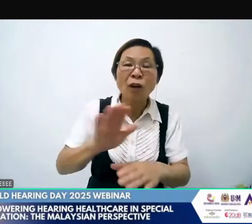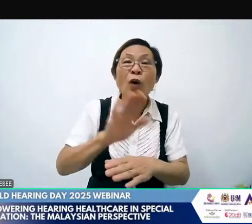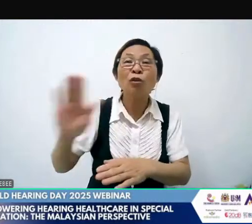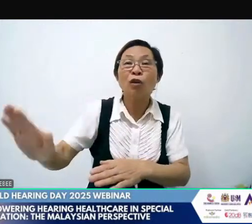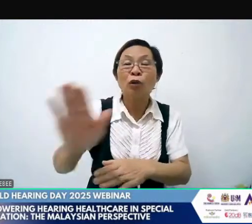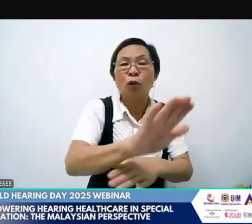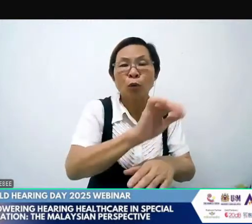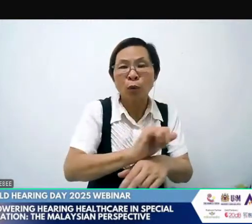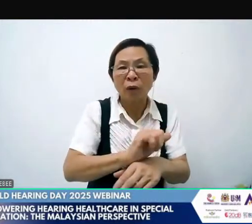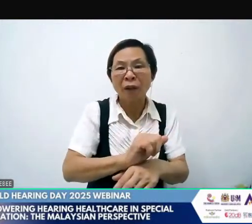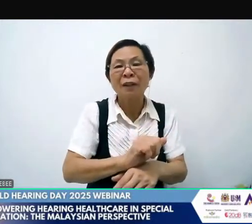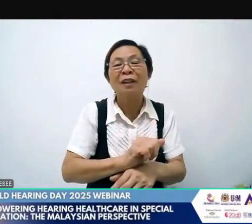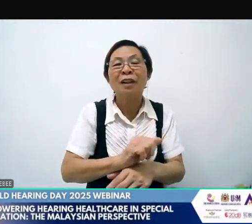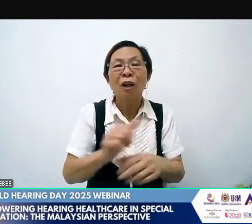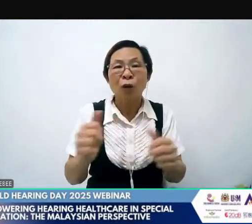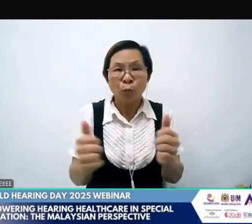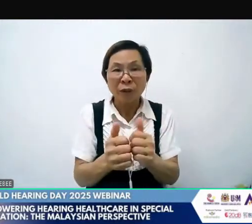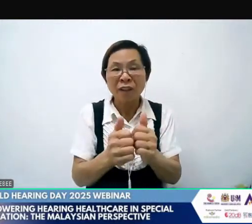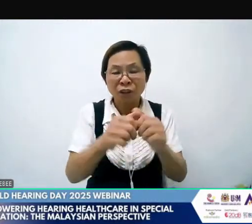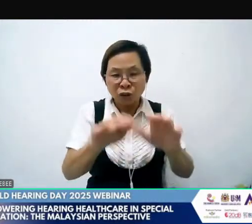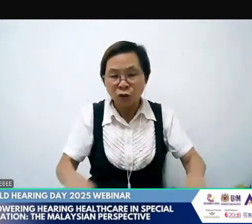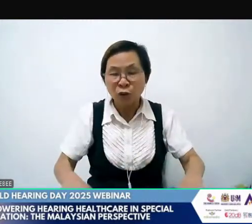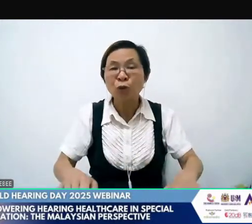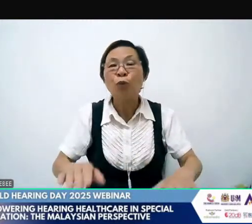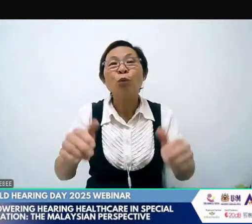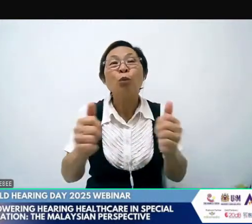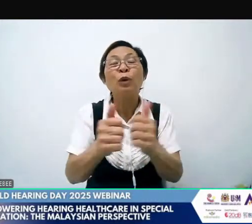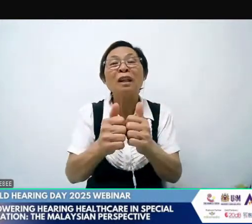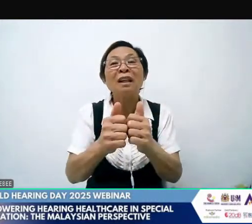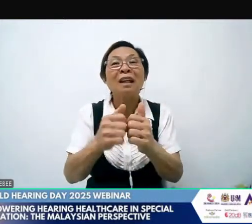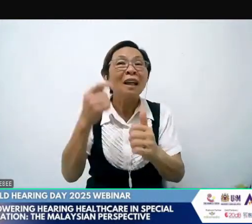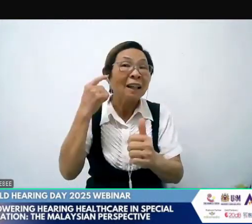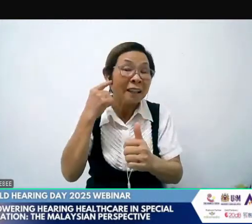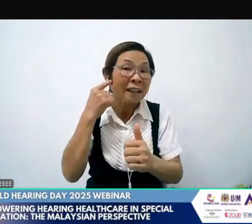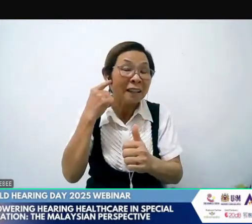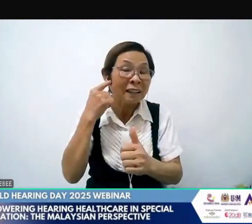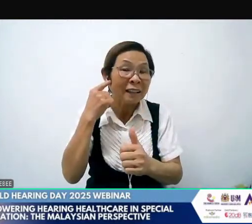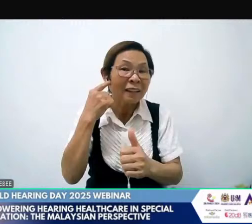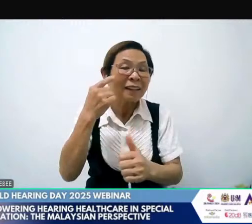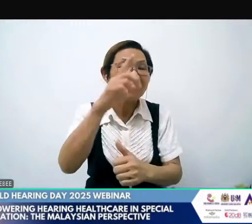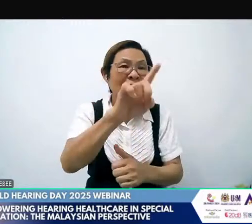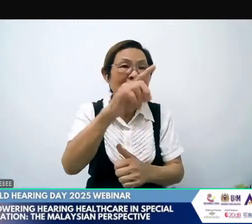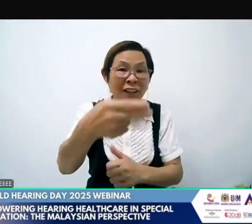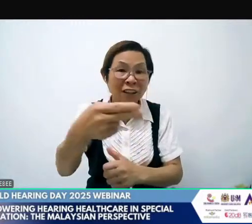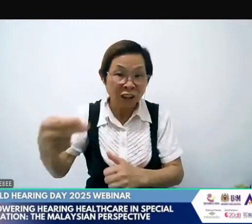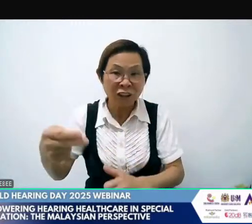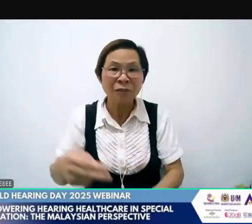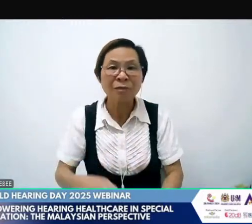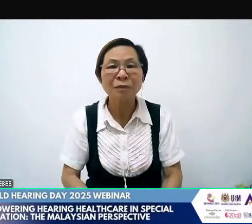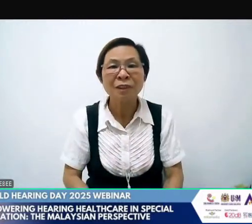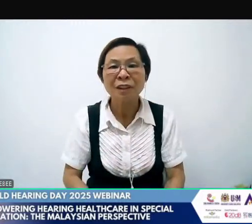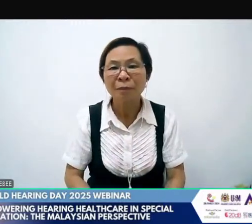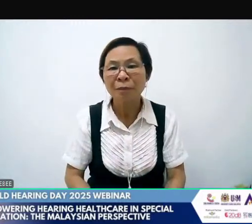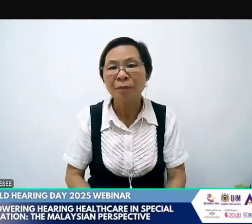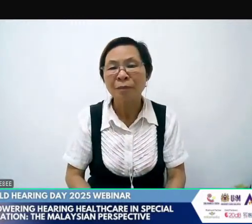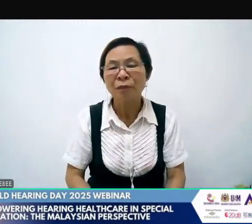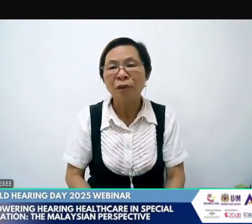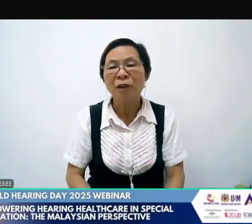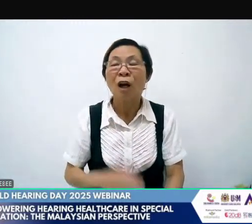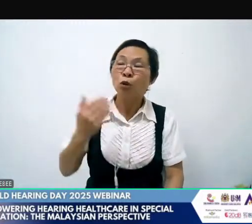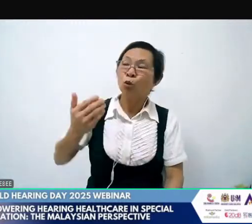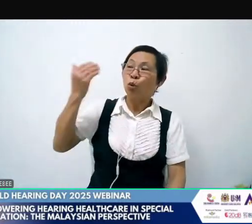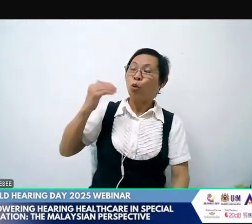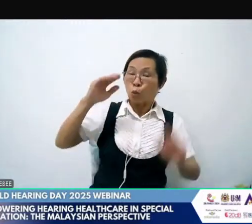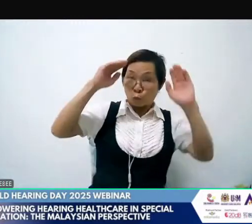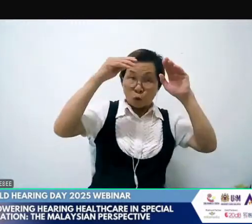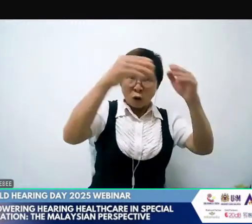children with hearing impairment. In the past, education for children with hearing impairment only focused on